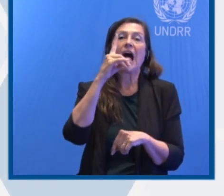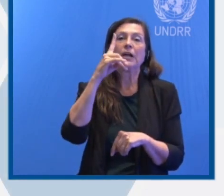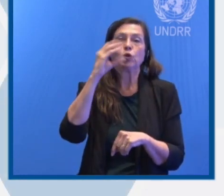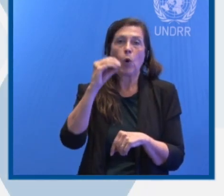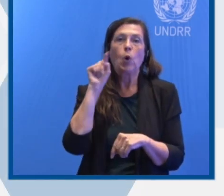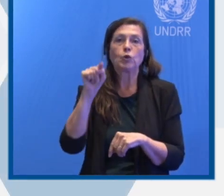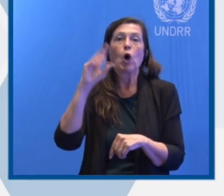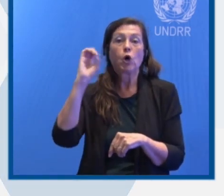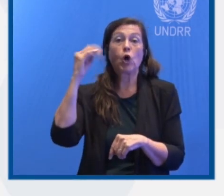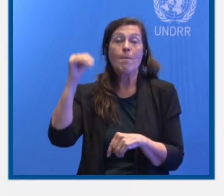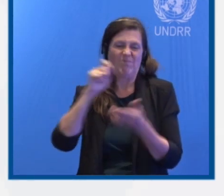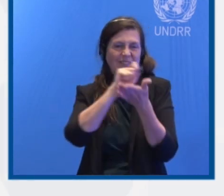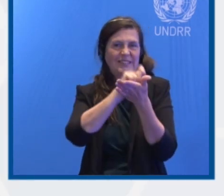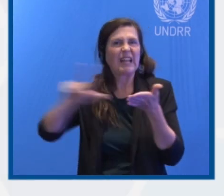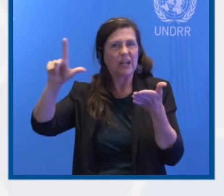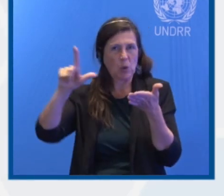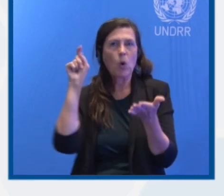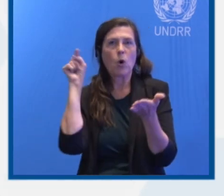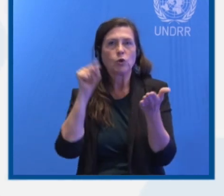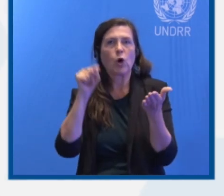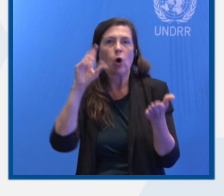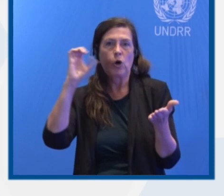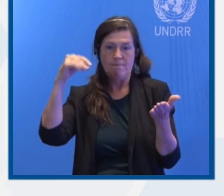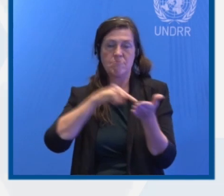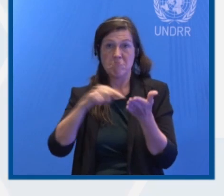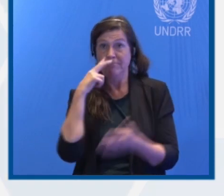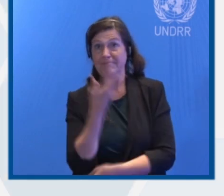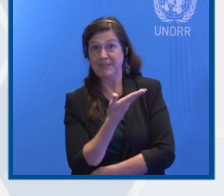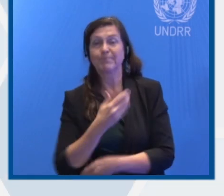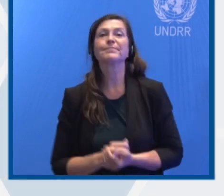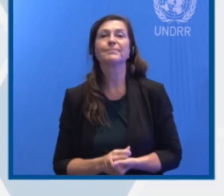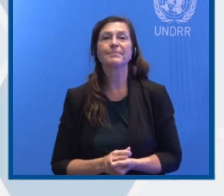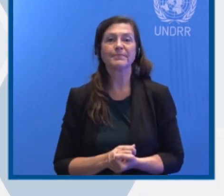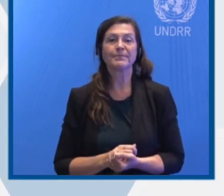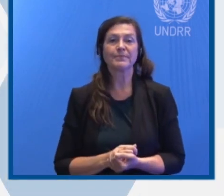shown on the room screen. You can see it on the screen behind me.